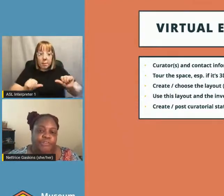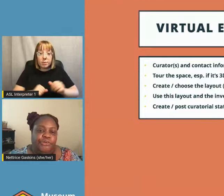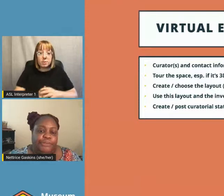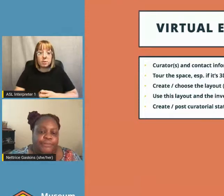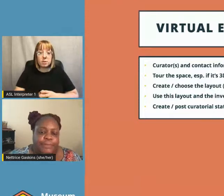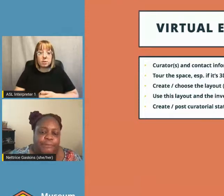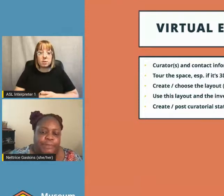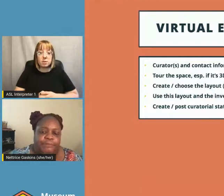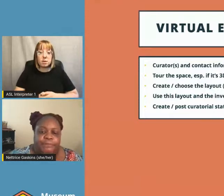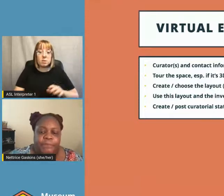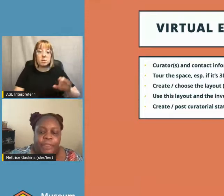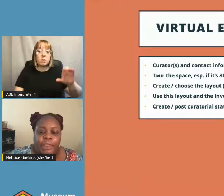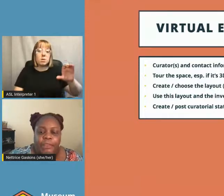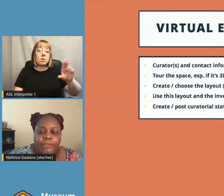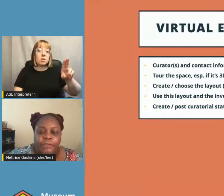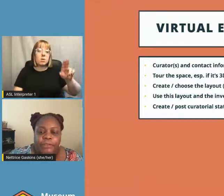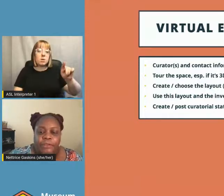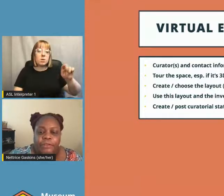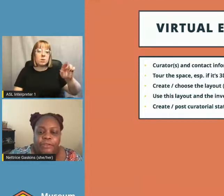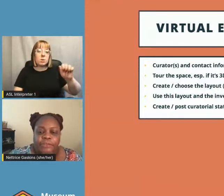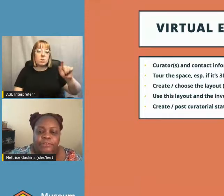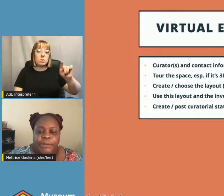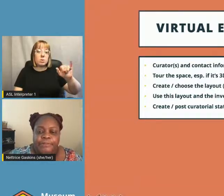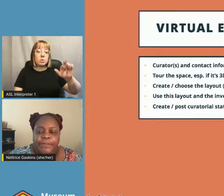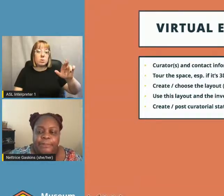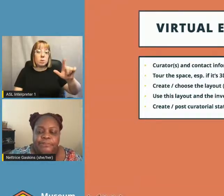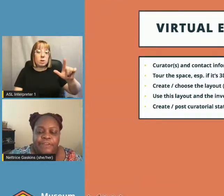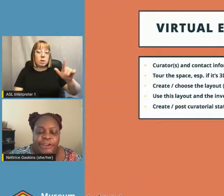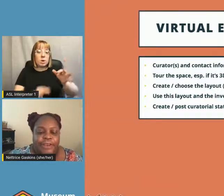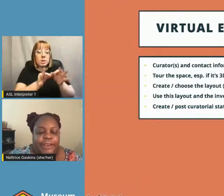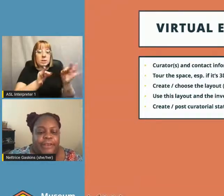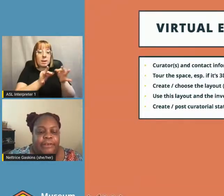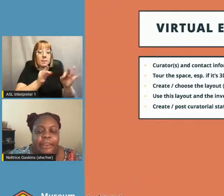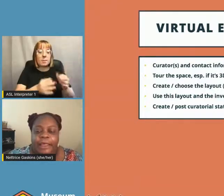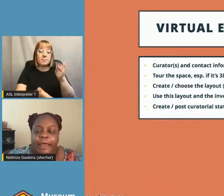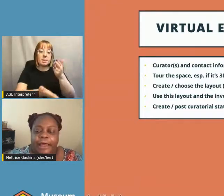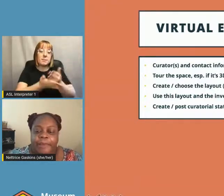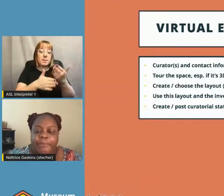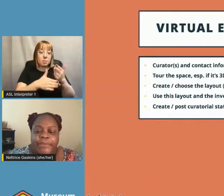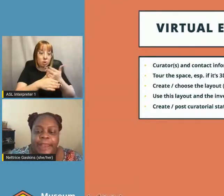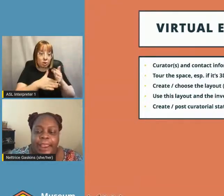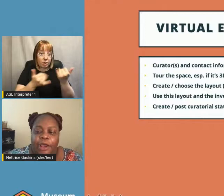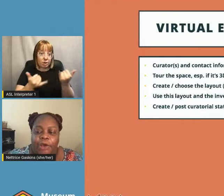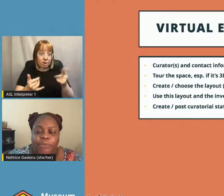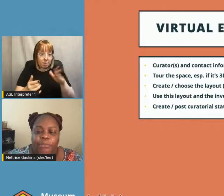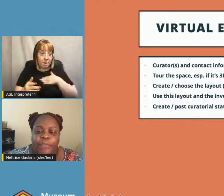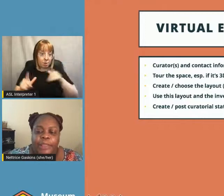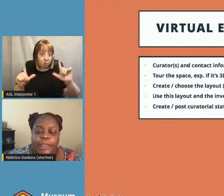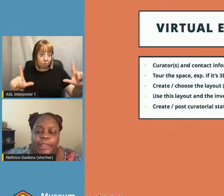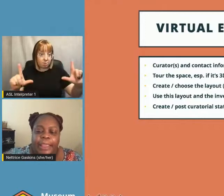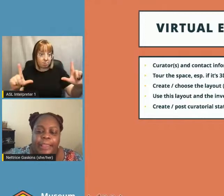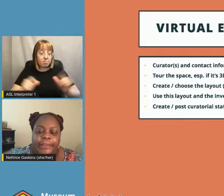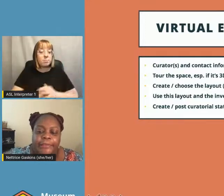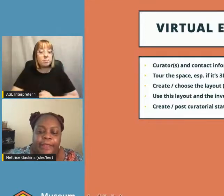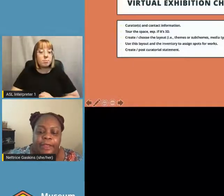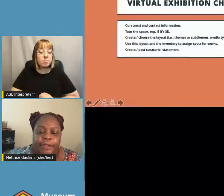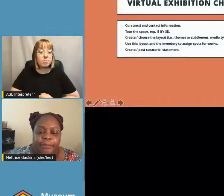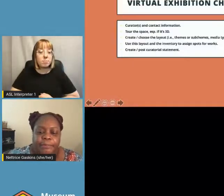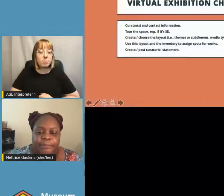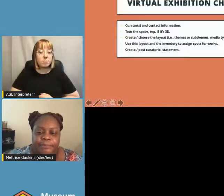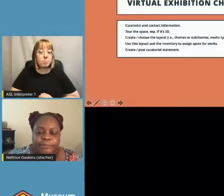a curatorial statement. So I'm going to stop sharing now